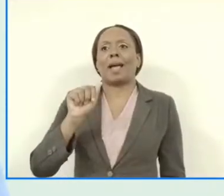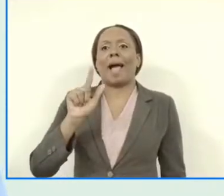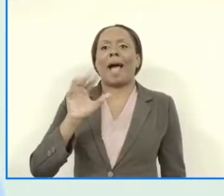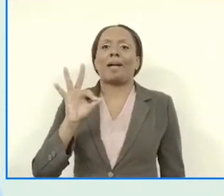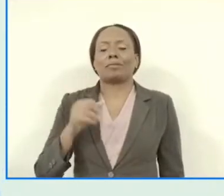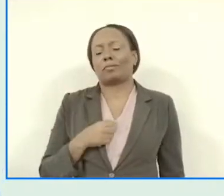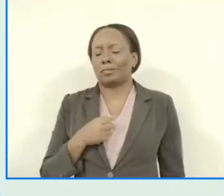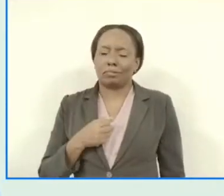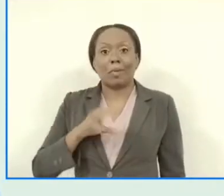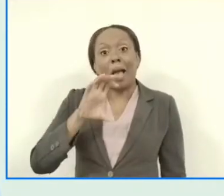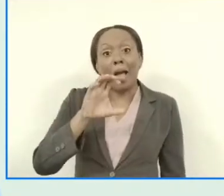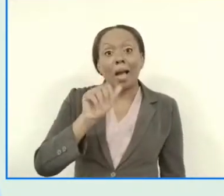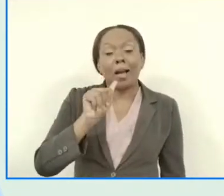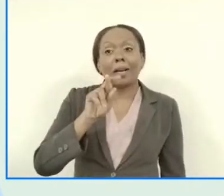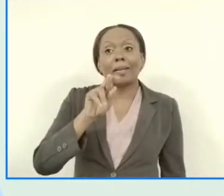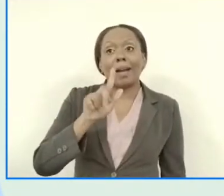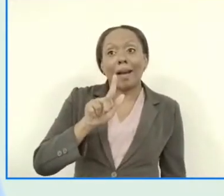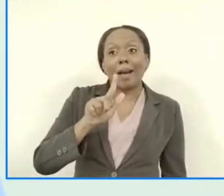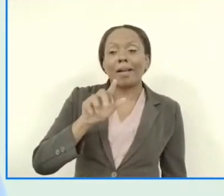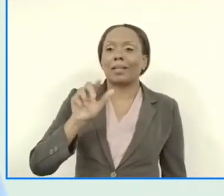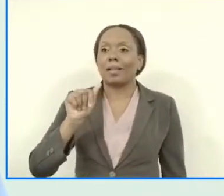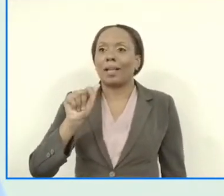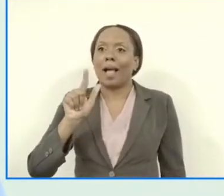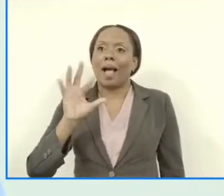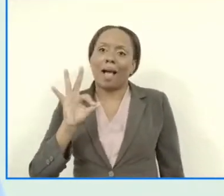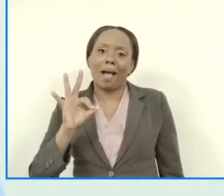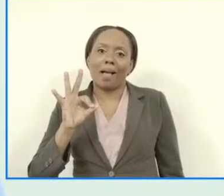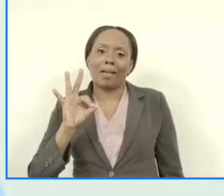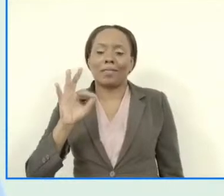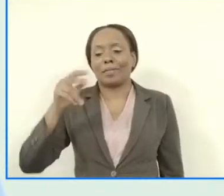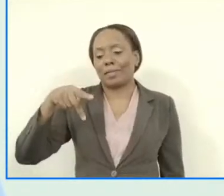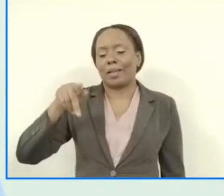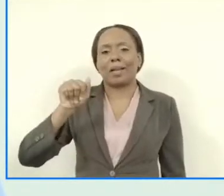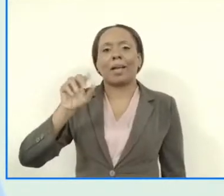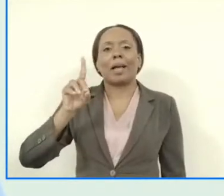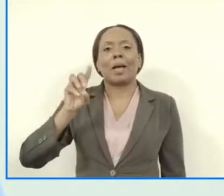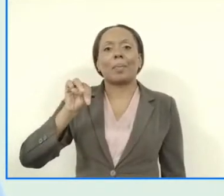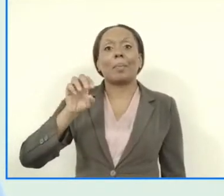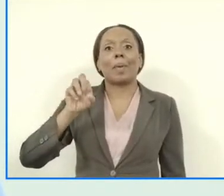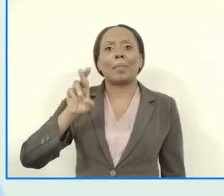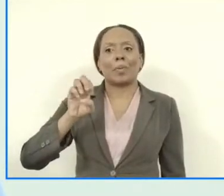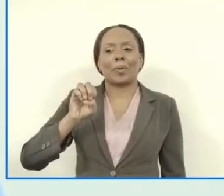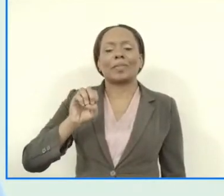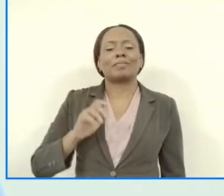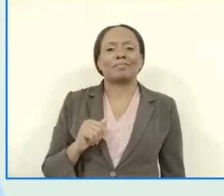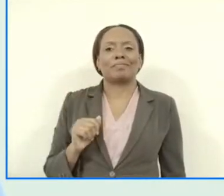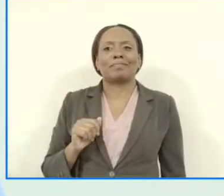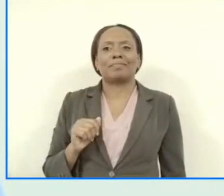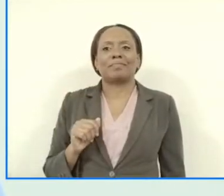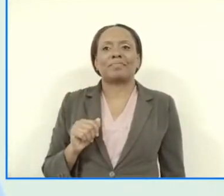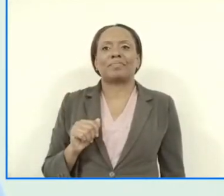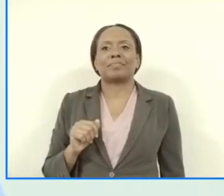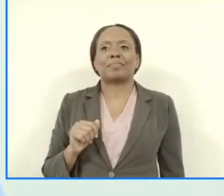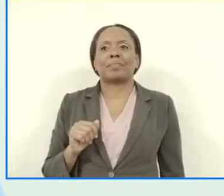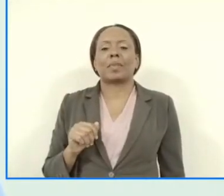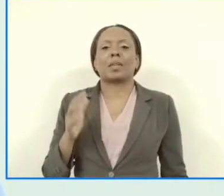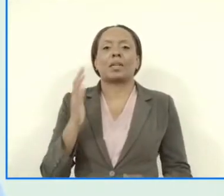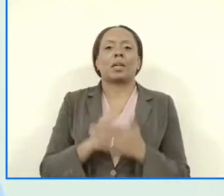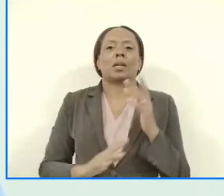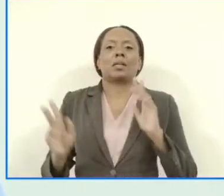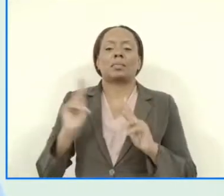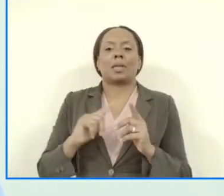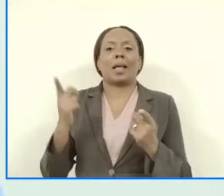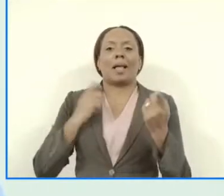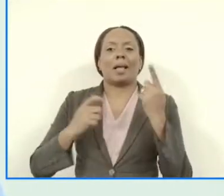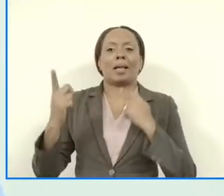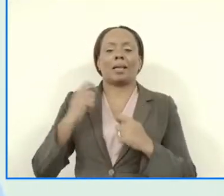Carl Padmore. I don't know how many people actually know you as Carl, but represented by Carl Padmore, because some questions have been coming